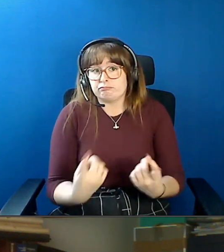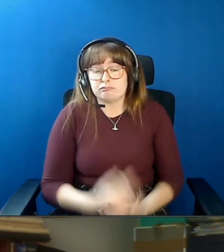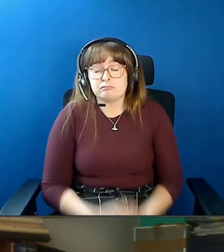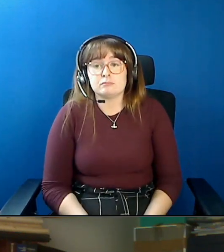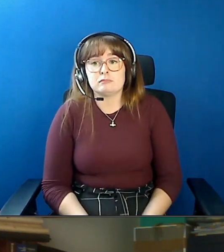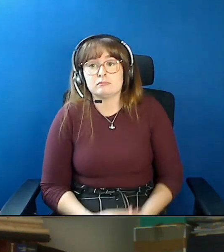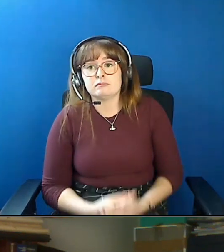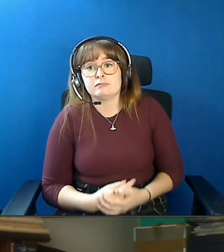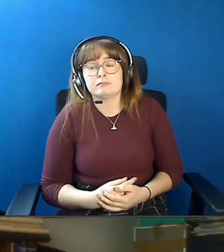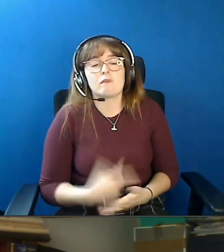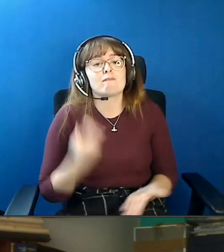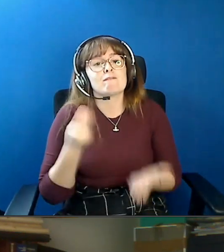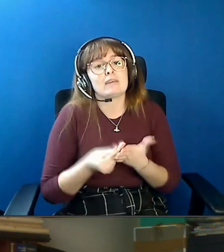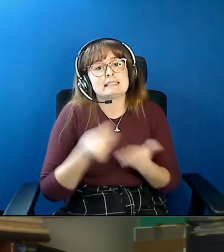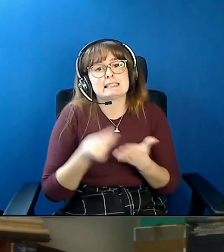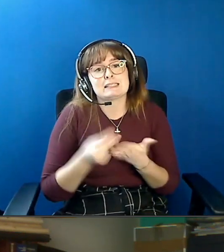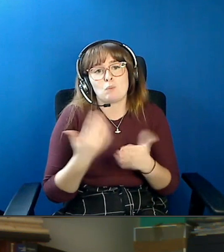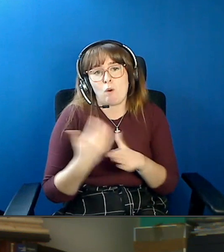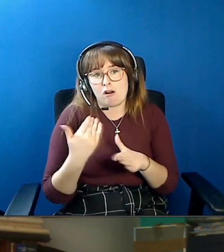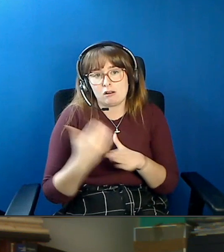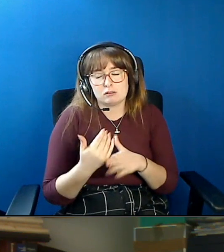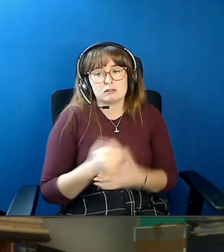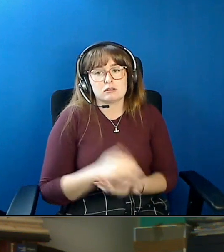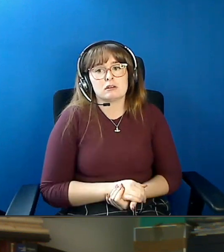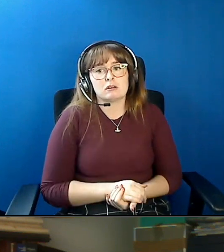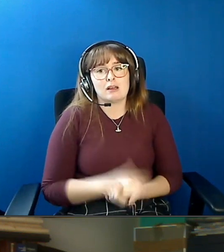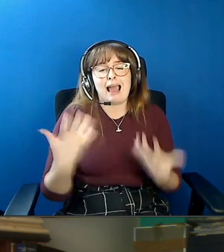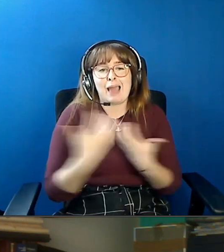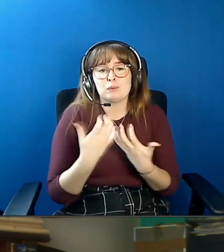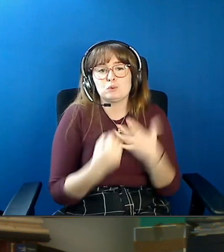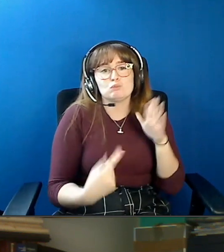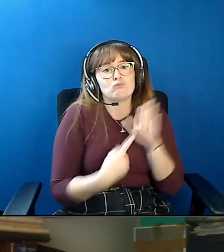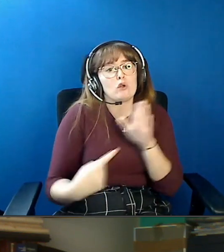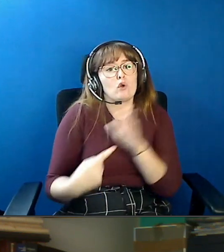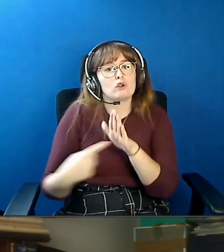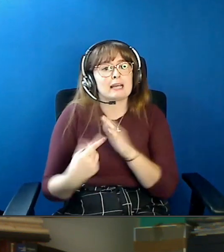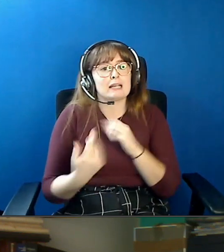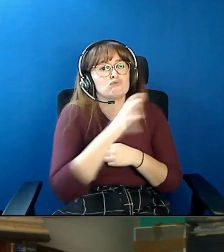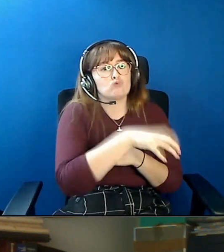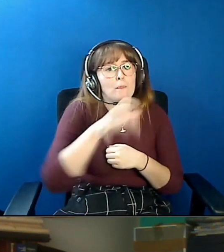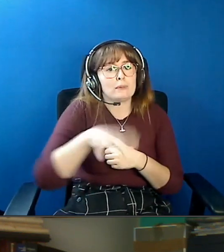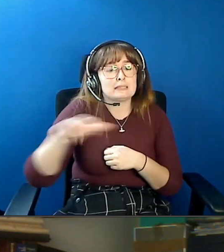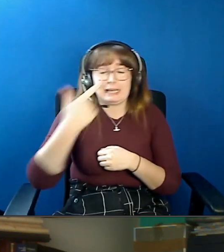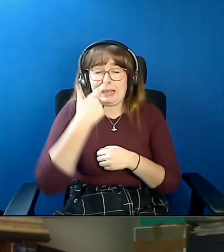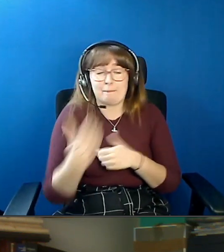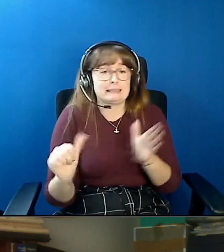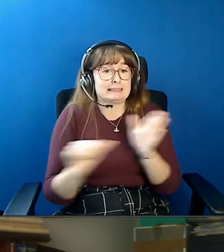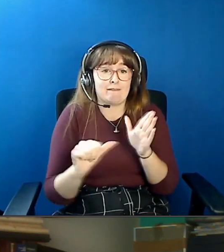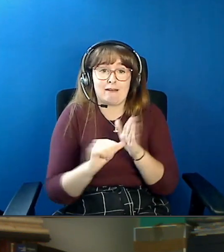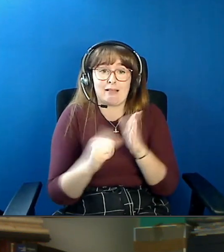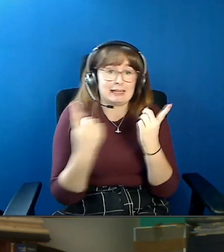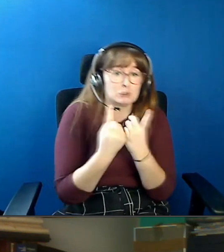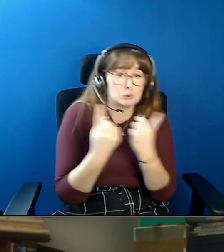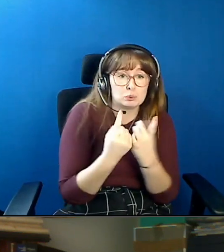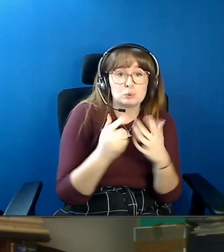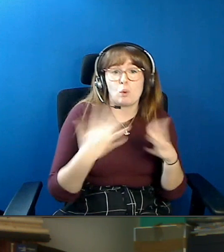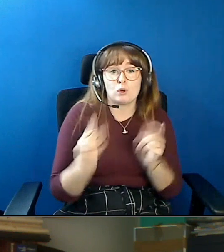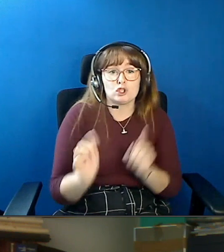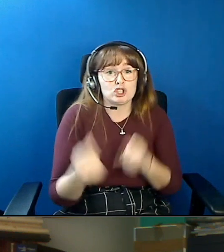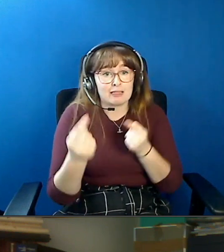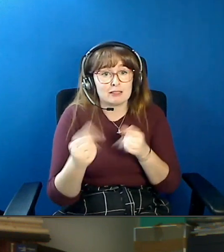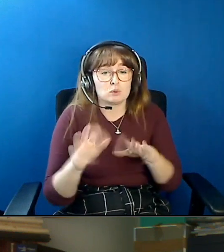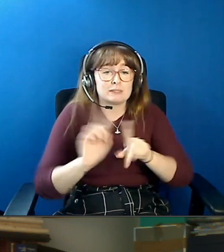So funding works. How to prioritise properties when there can be very difficult issues or challenges for different